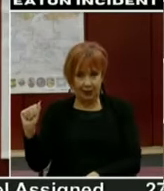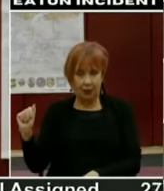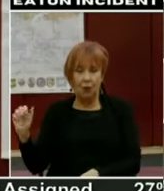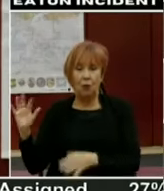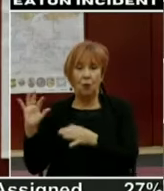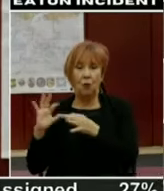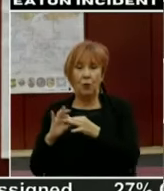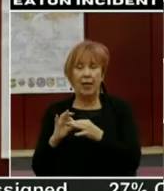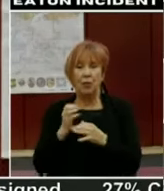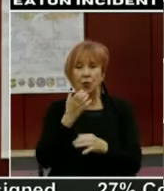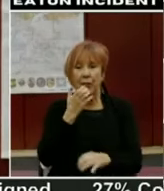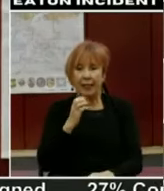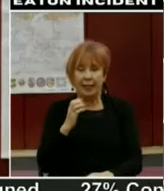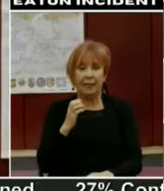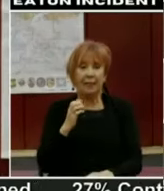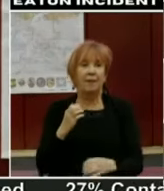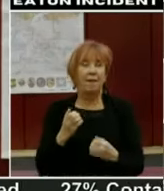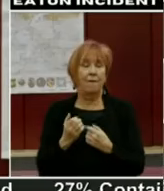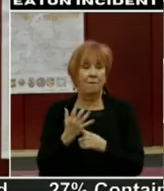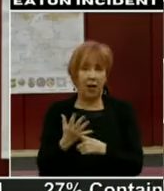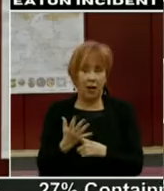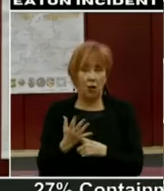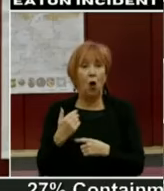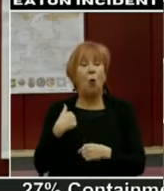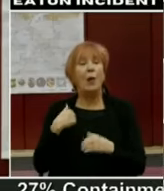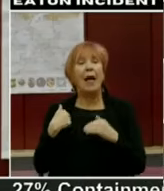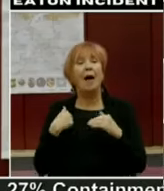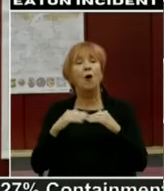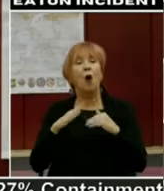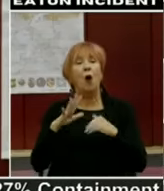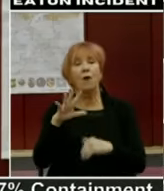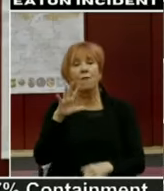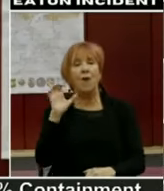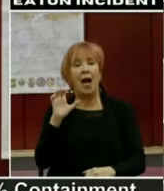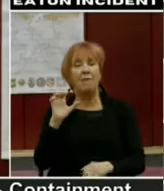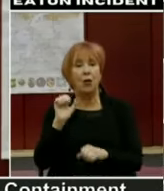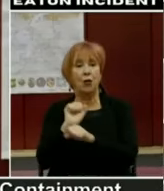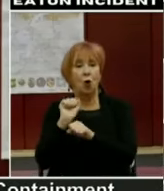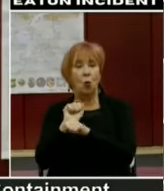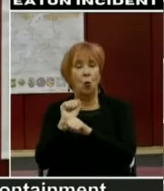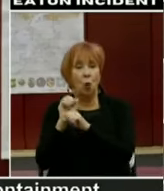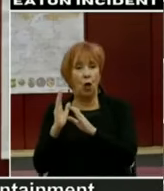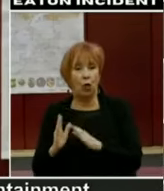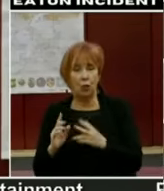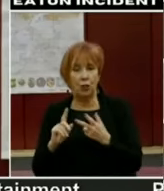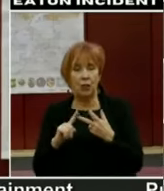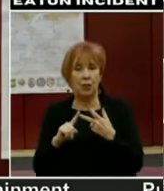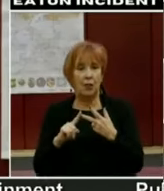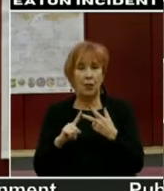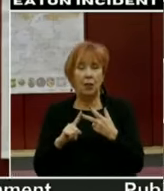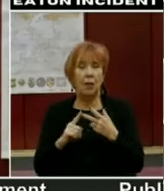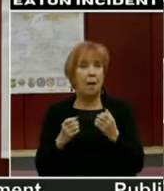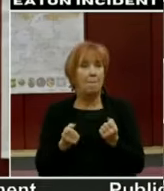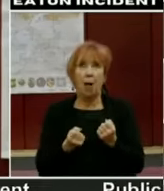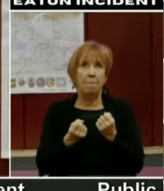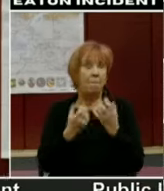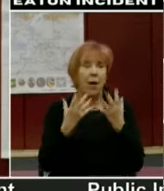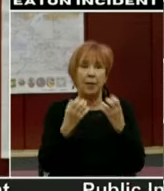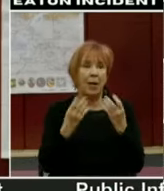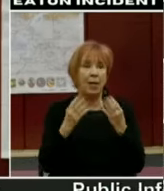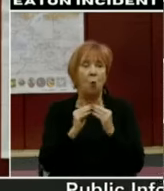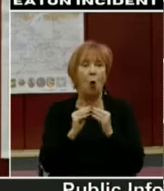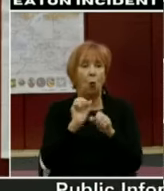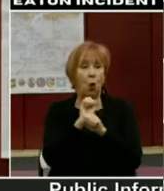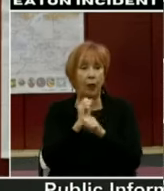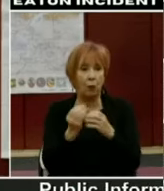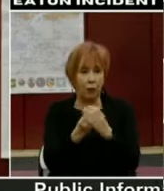fire restoration. We have over 500 line workers, hundreds more vegetation management crews, a number